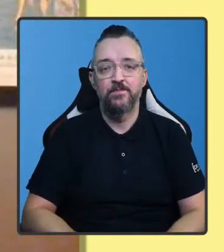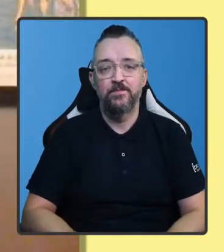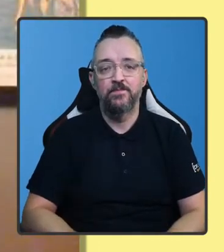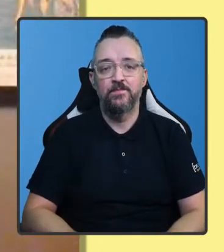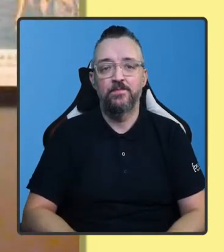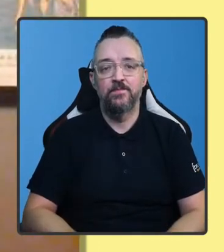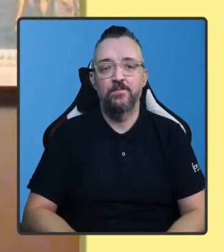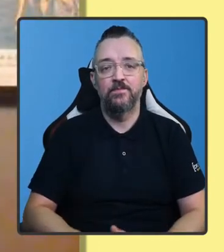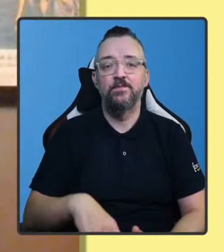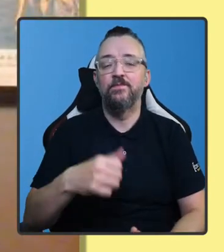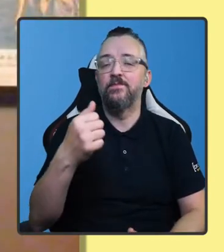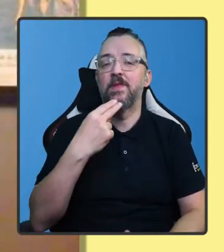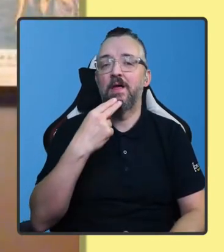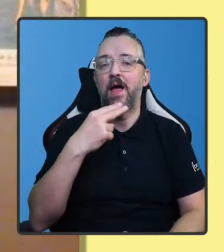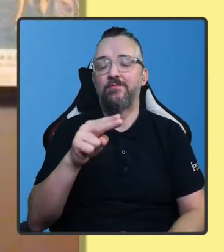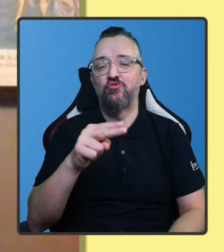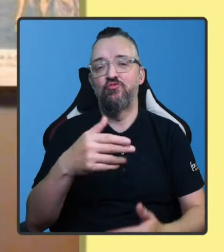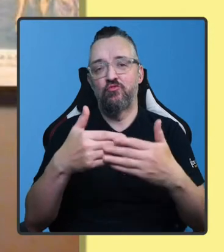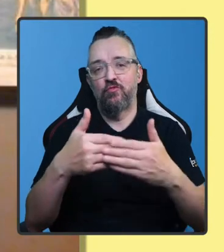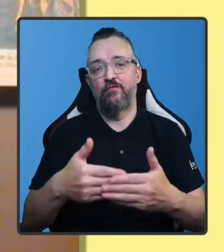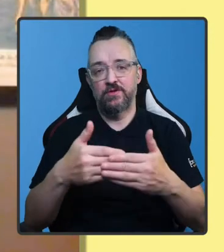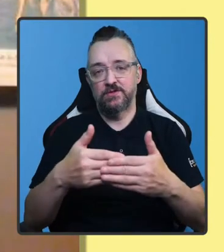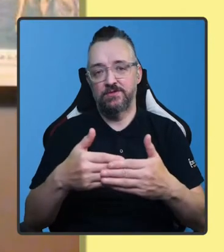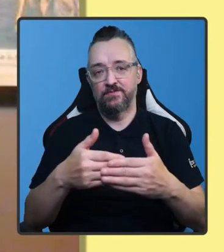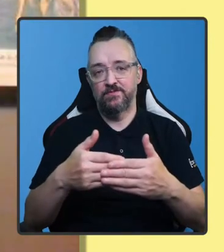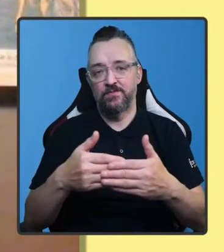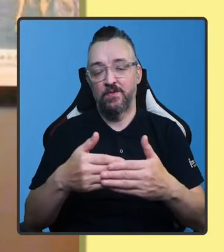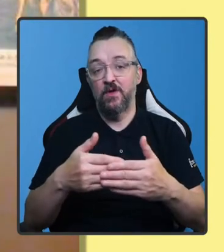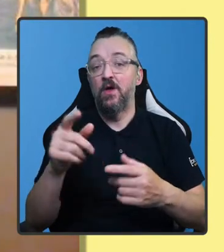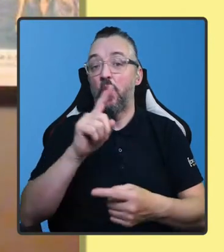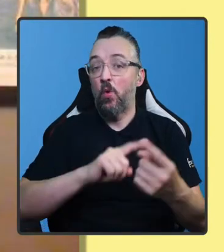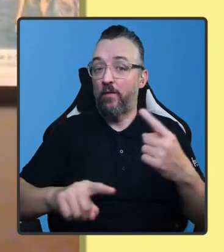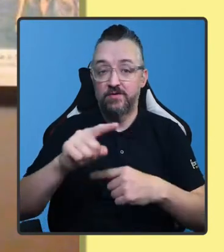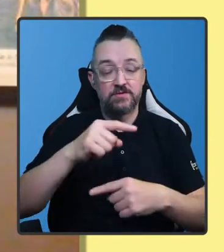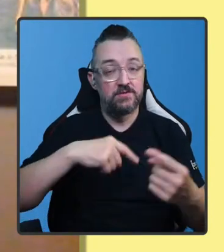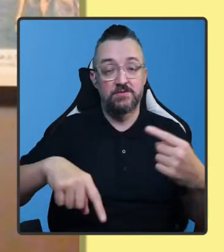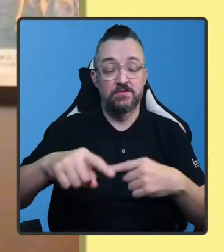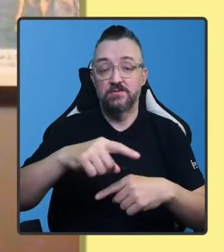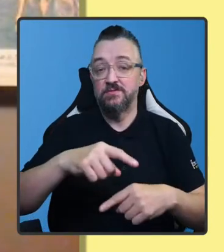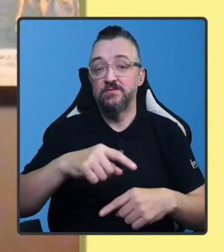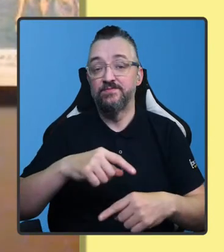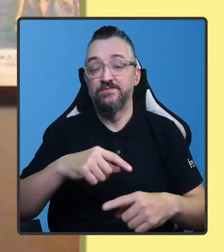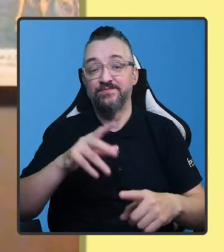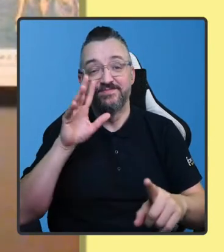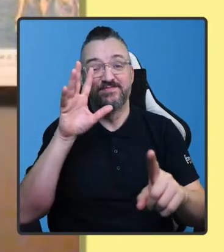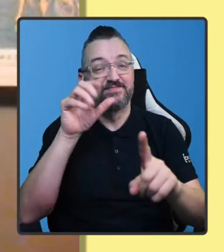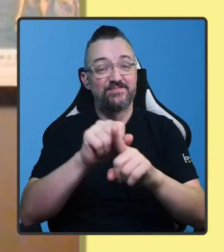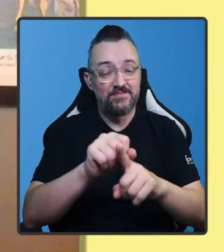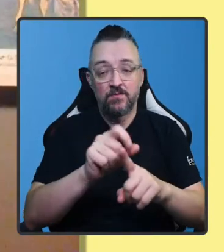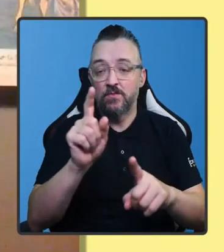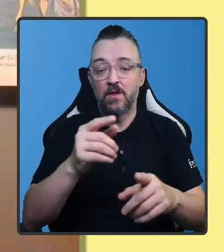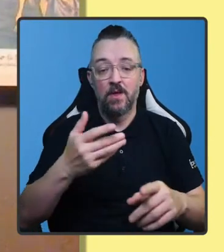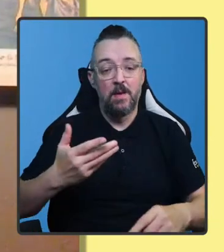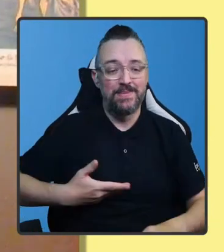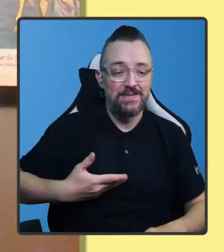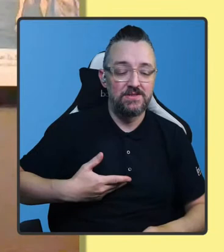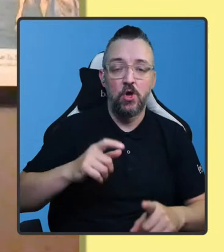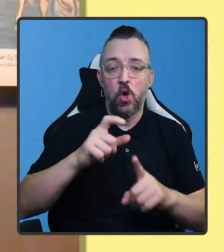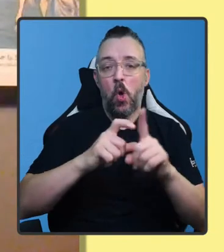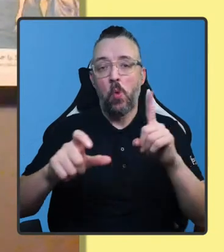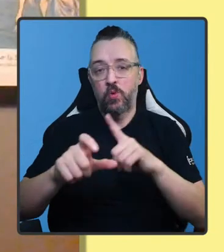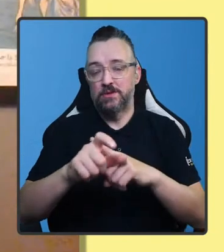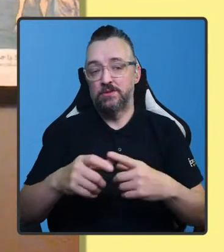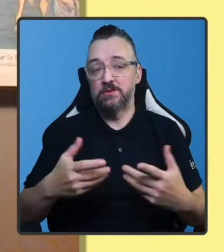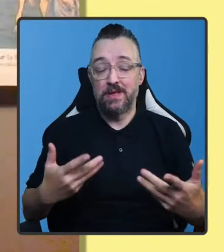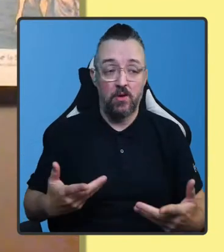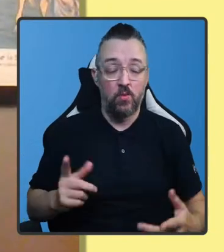Good afternoon, friends. Conference, we cannot fail to see that people, businesses and communities are now paying a heavy price